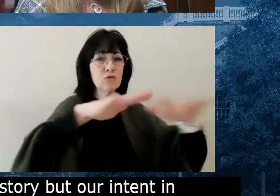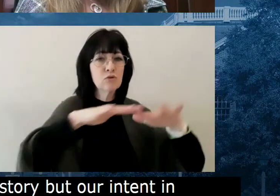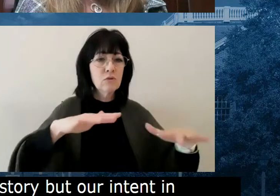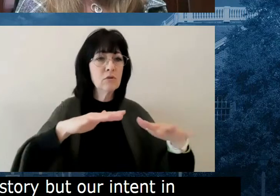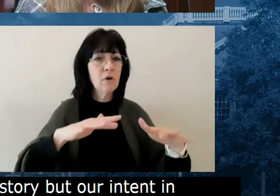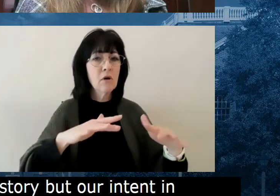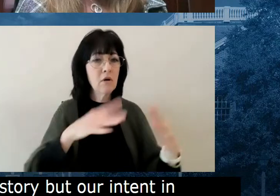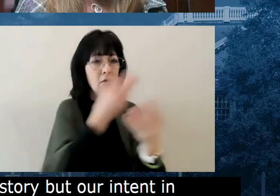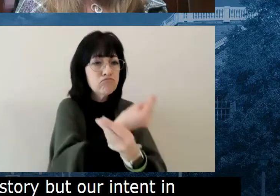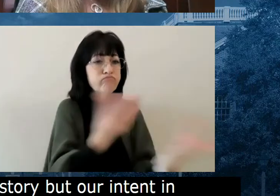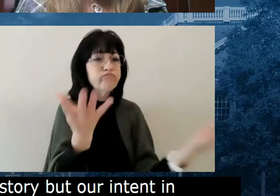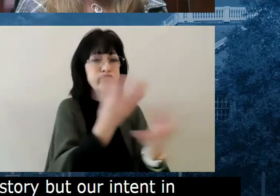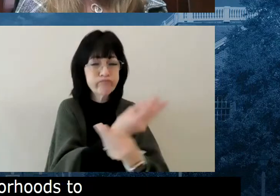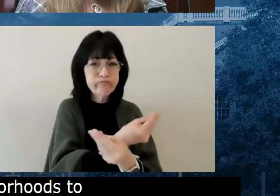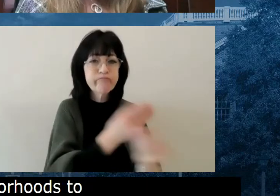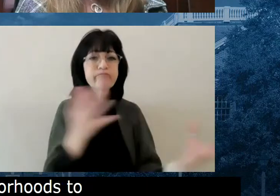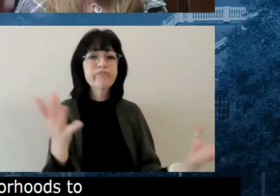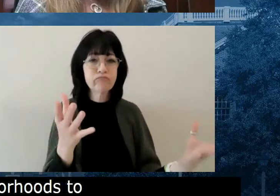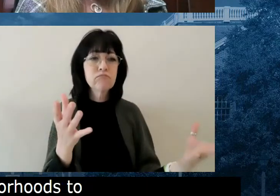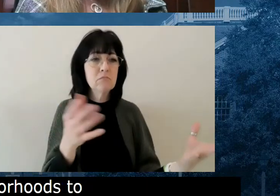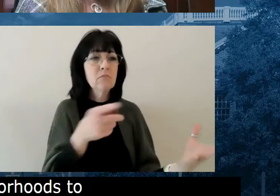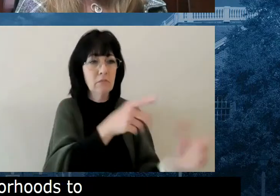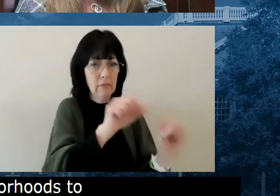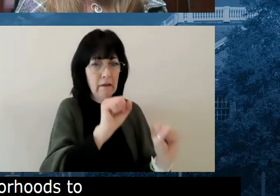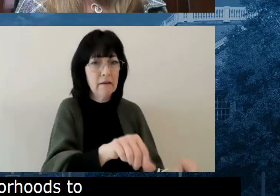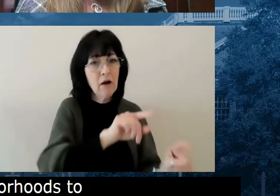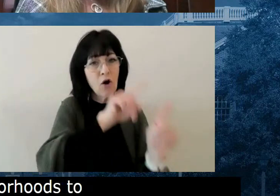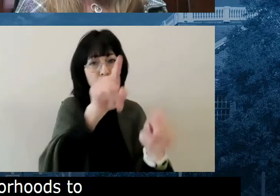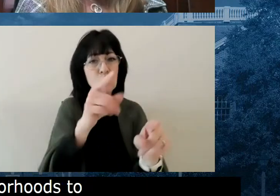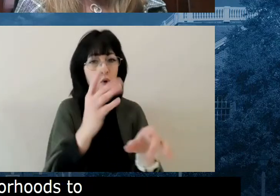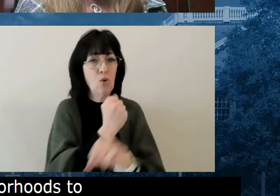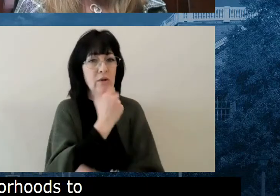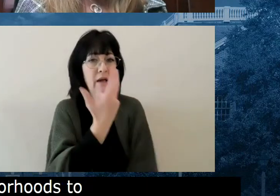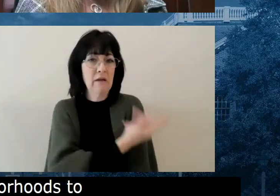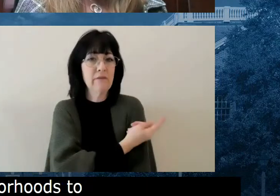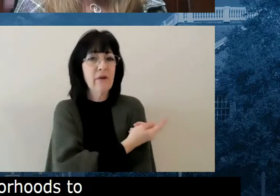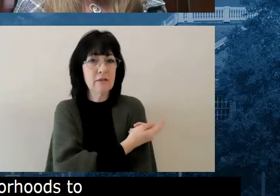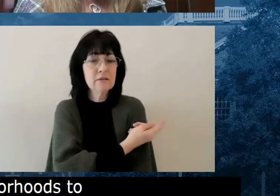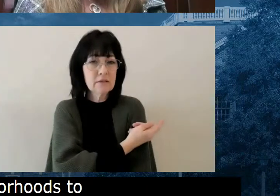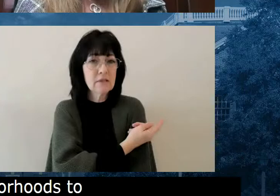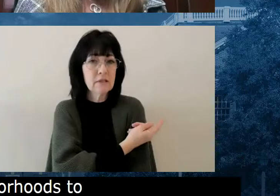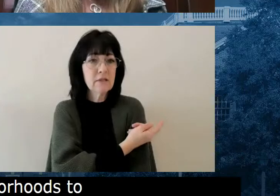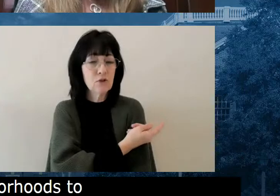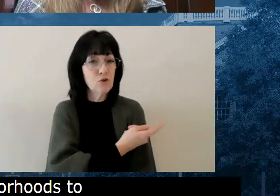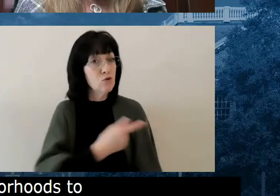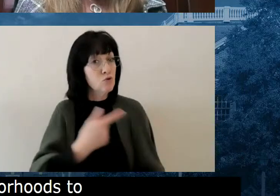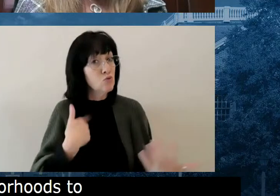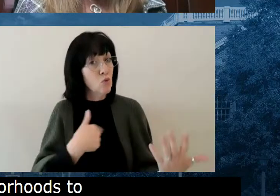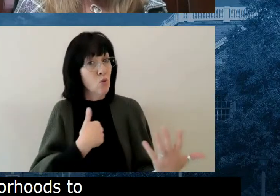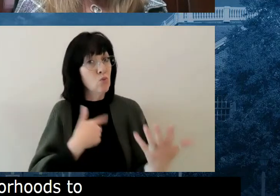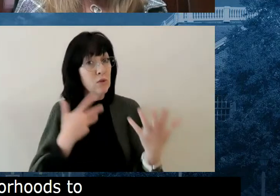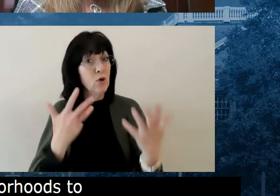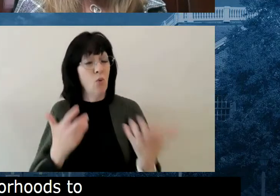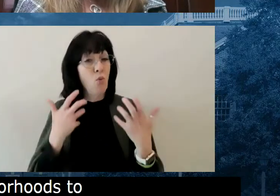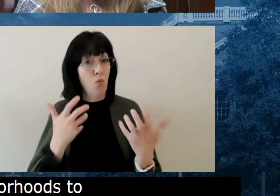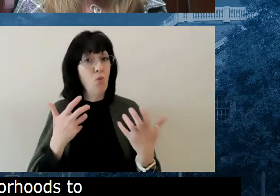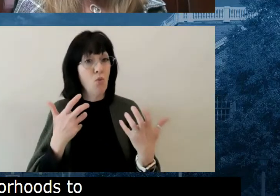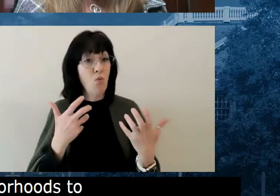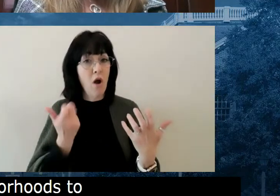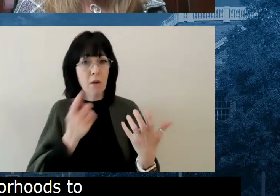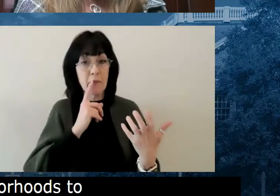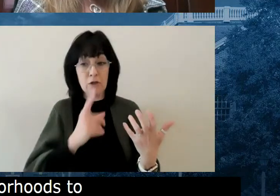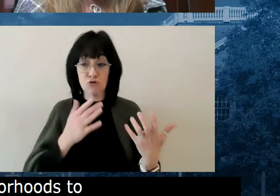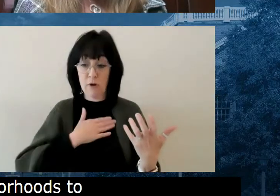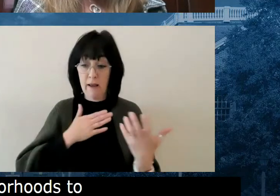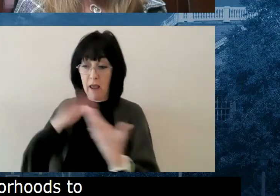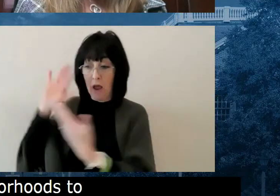and appointments for those clinics. So we've taken advantage of the allocation of vaccine that we've received. We